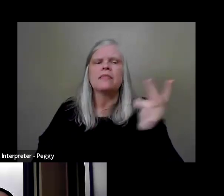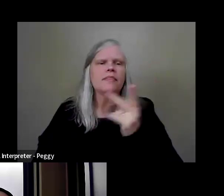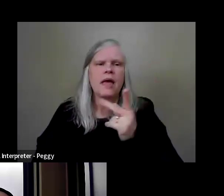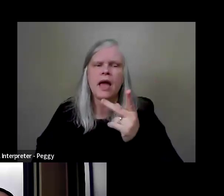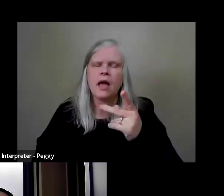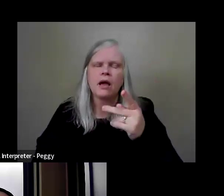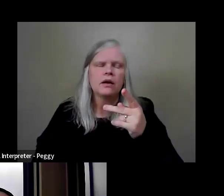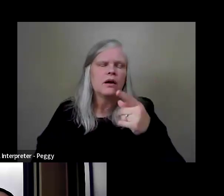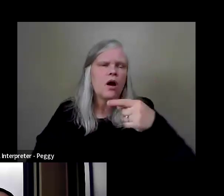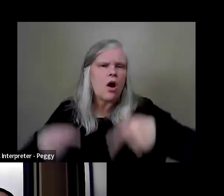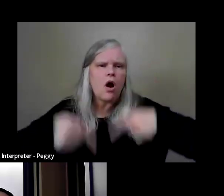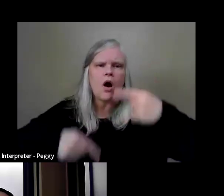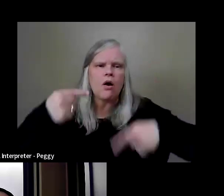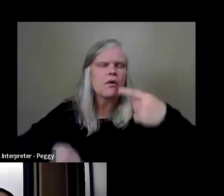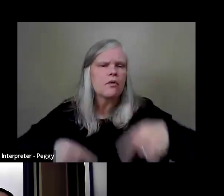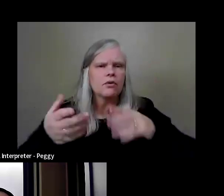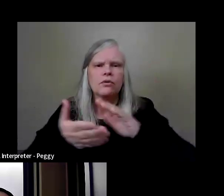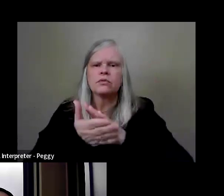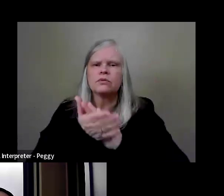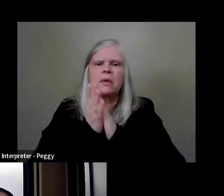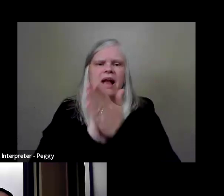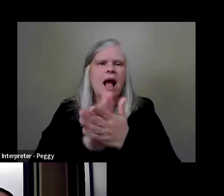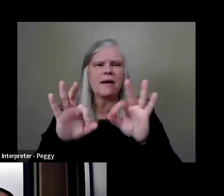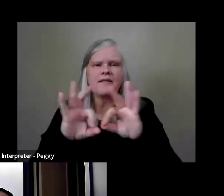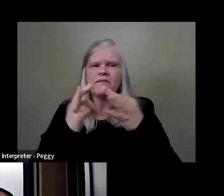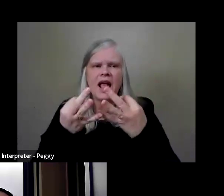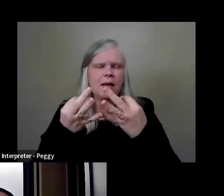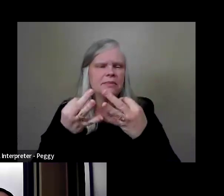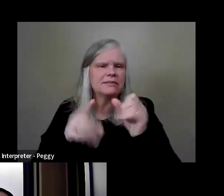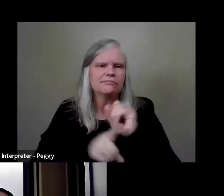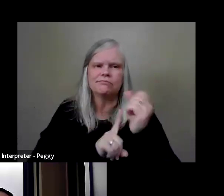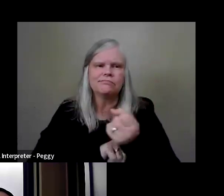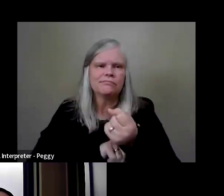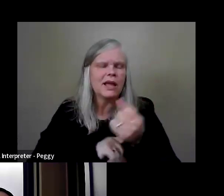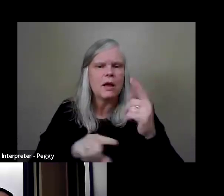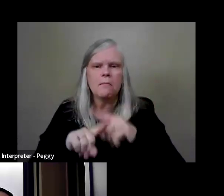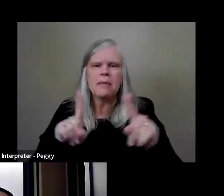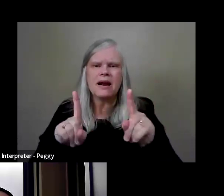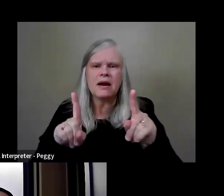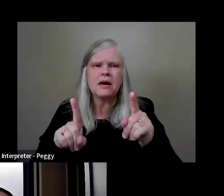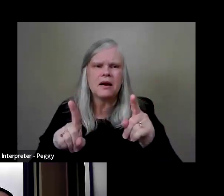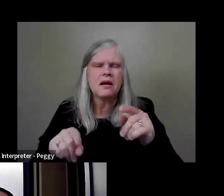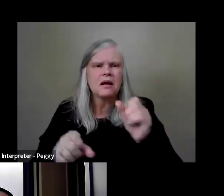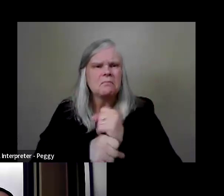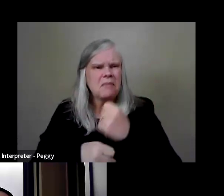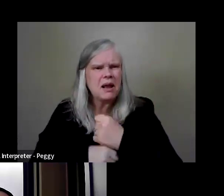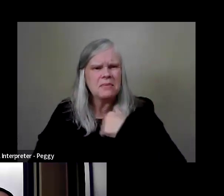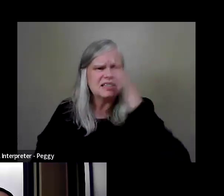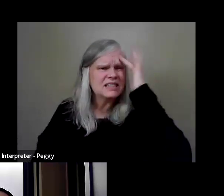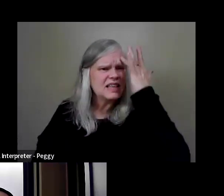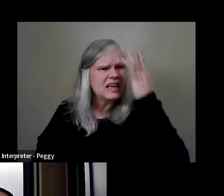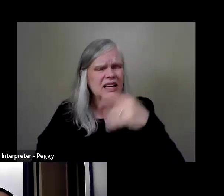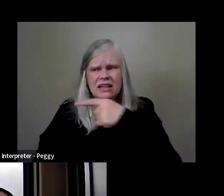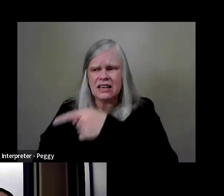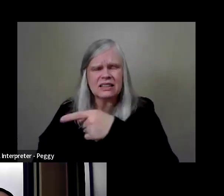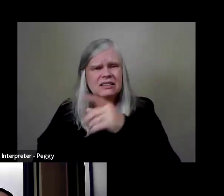argue. And I'm sure it's become sort of a family dynamic thing, but it just makes me, really sick to see him do that to